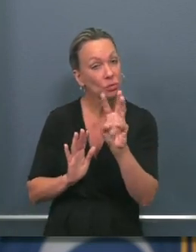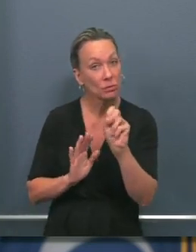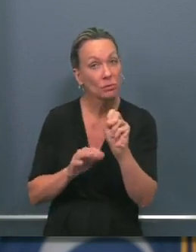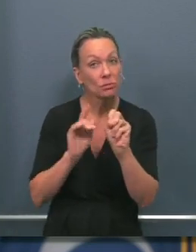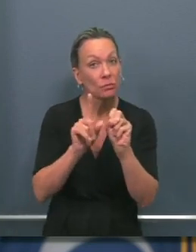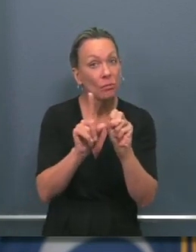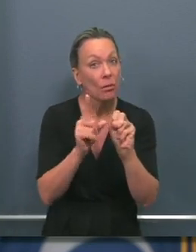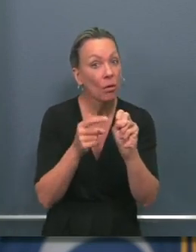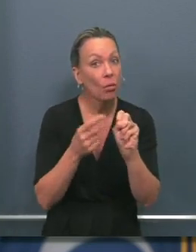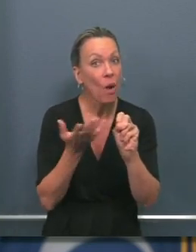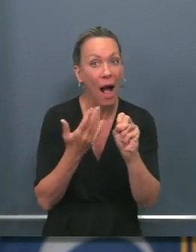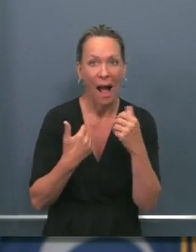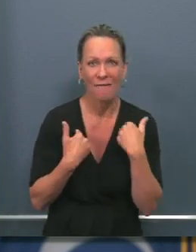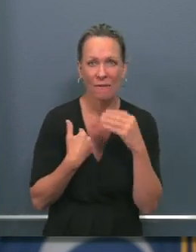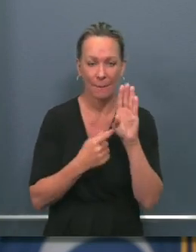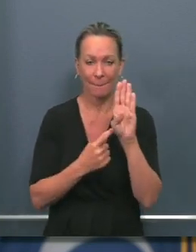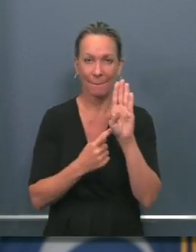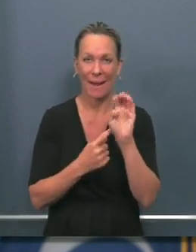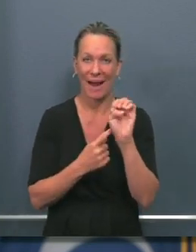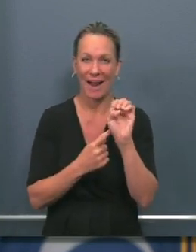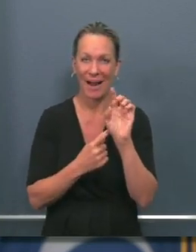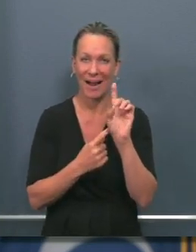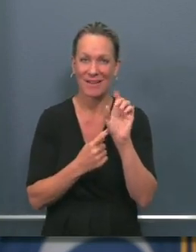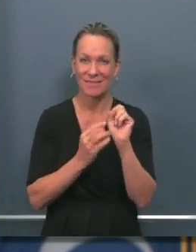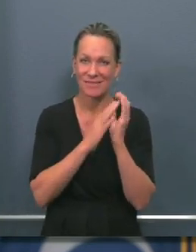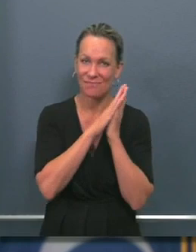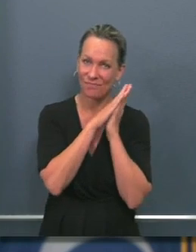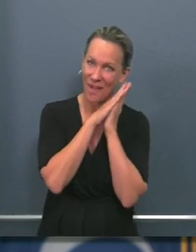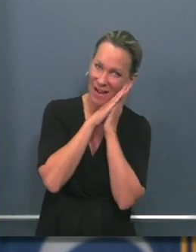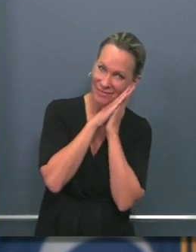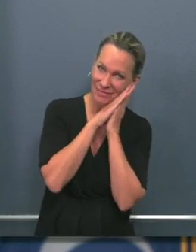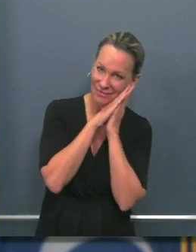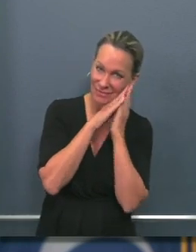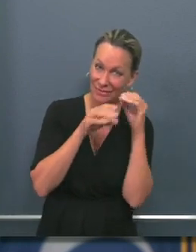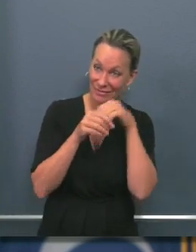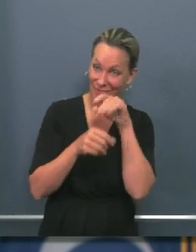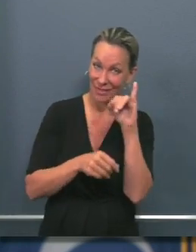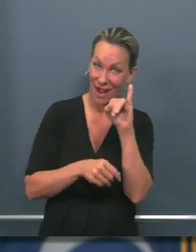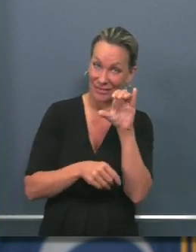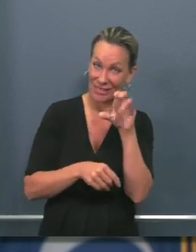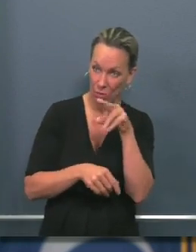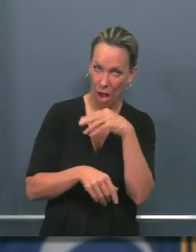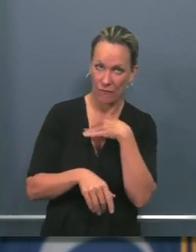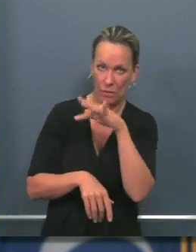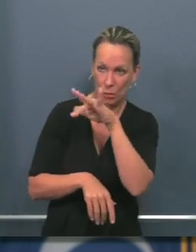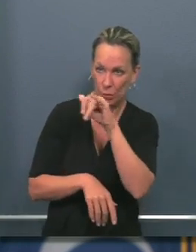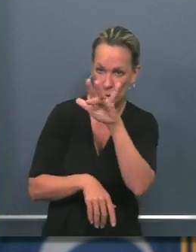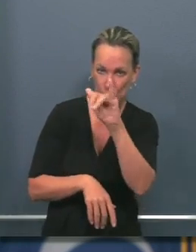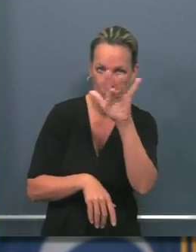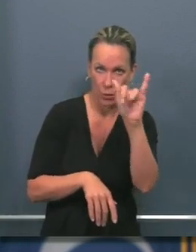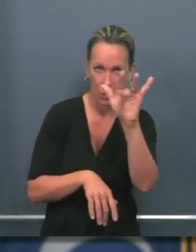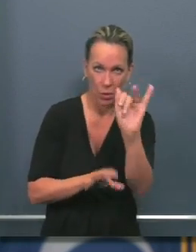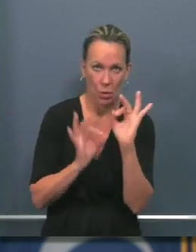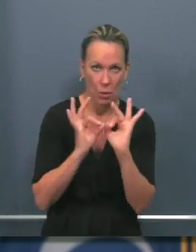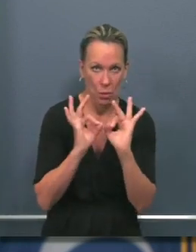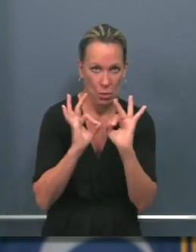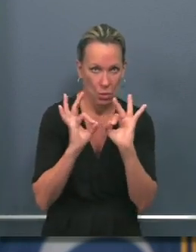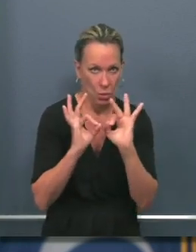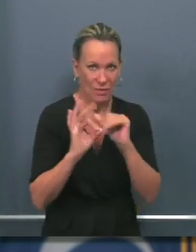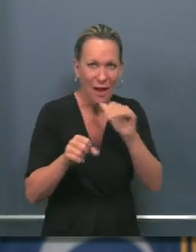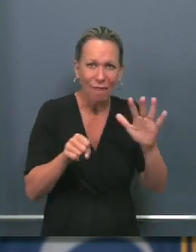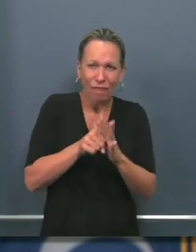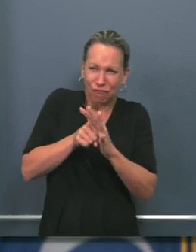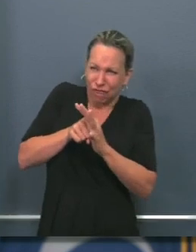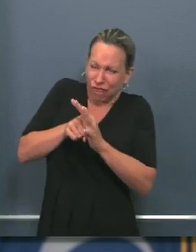have in the past, about 8.5% more than we did a few weeks ago. Ventilators, we have close to